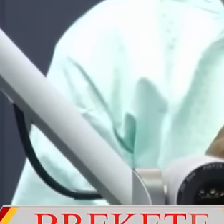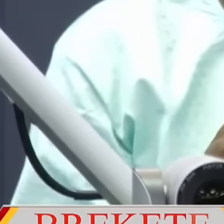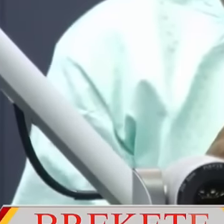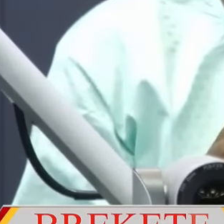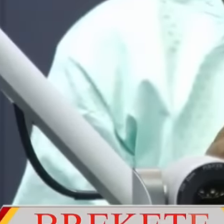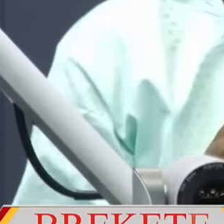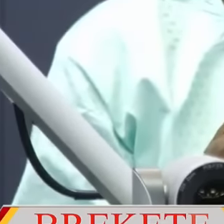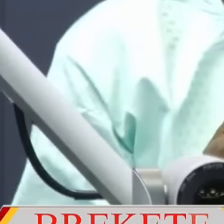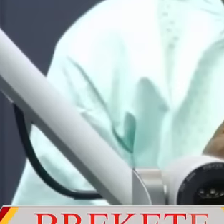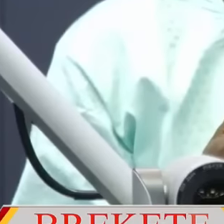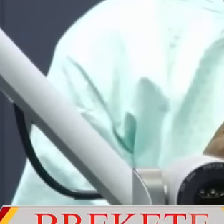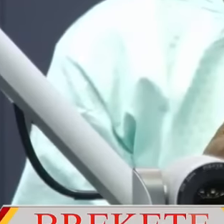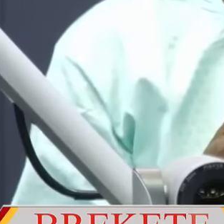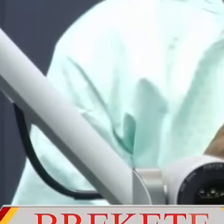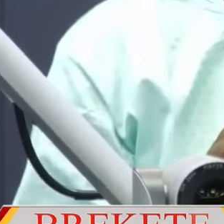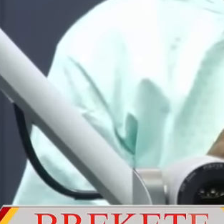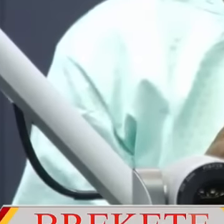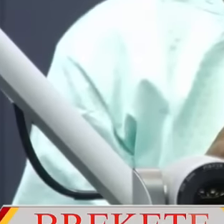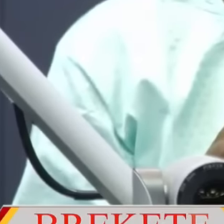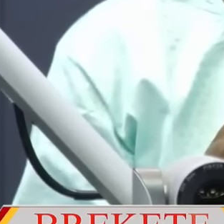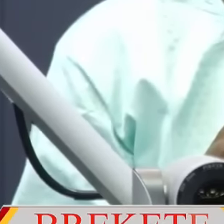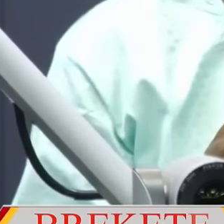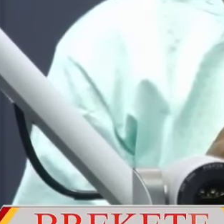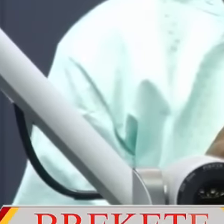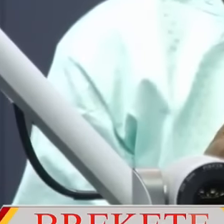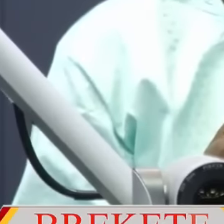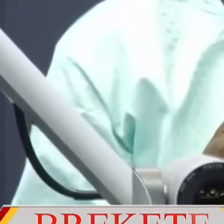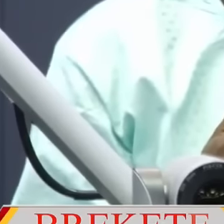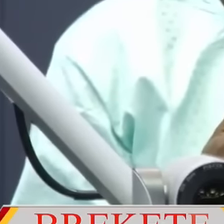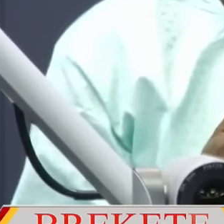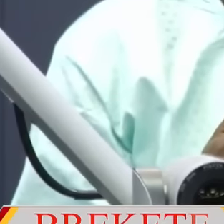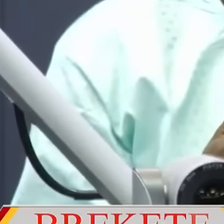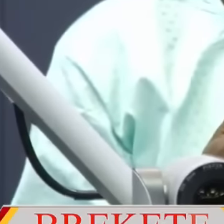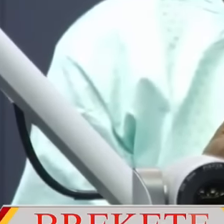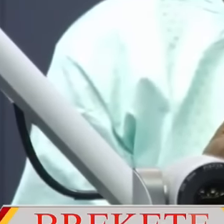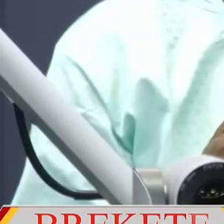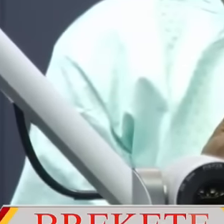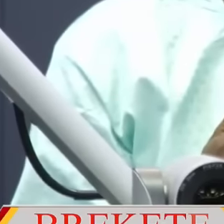bandit za su shigo wata ta kira ta ta ce wance